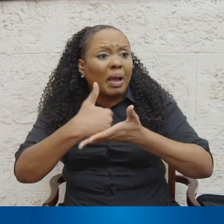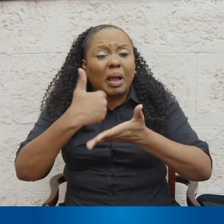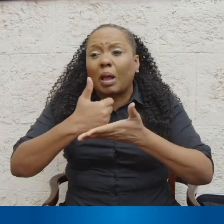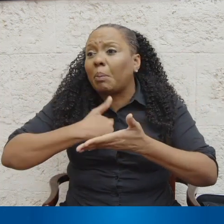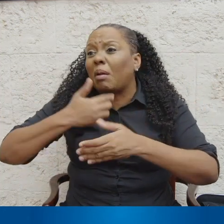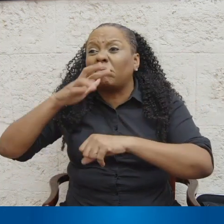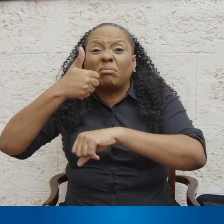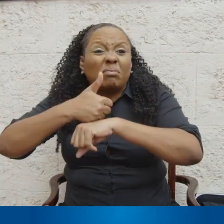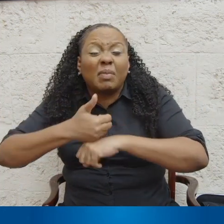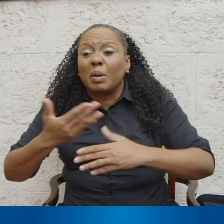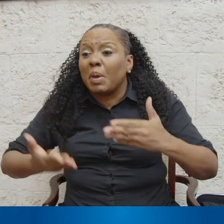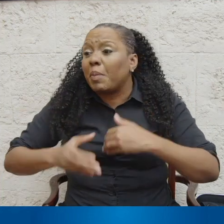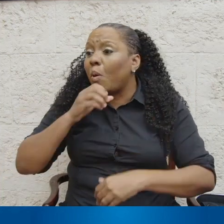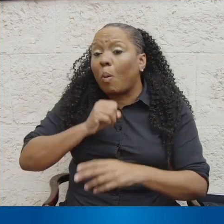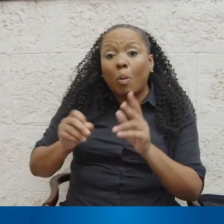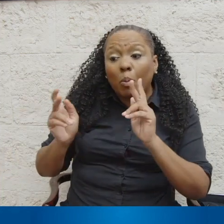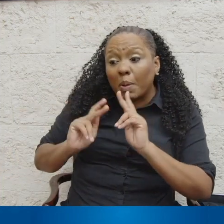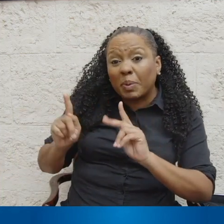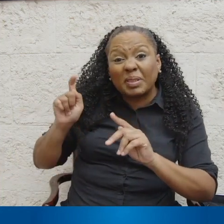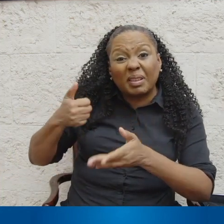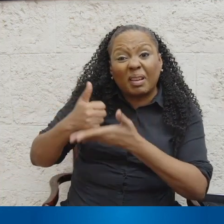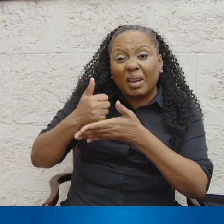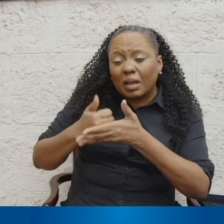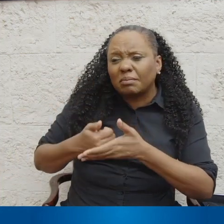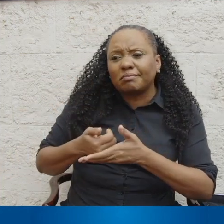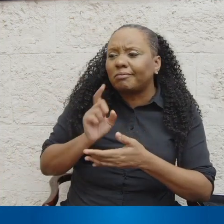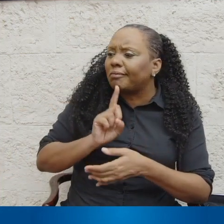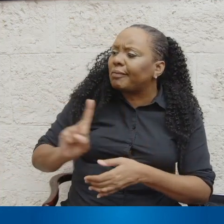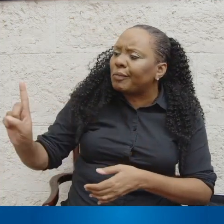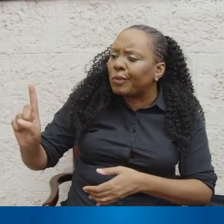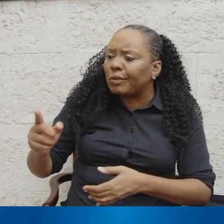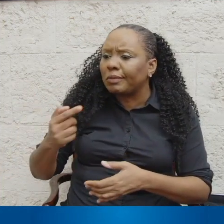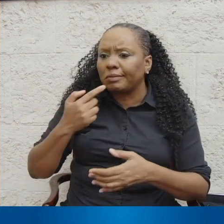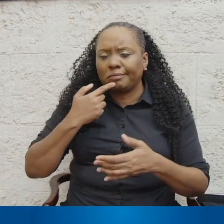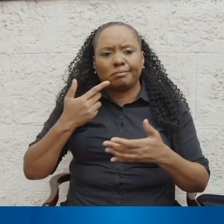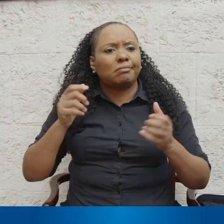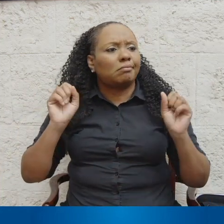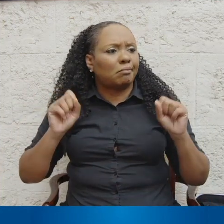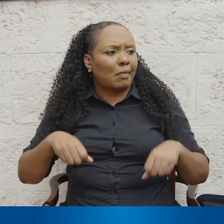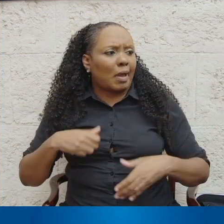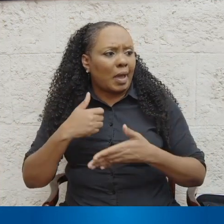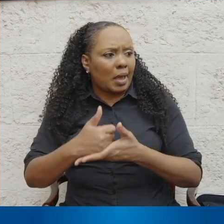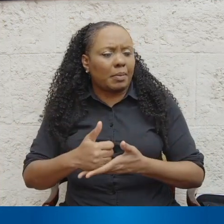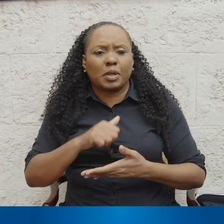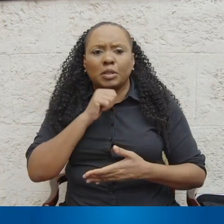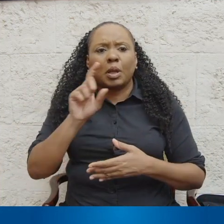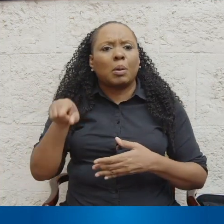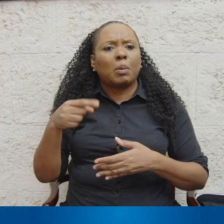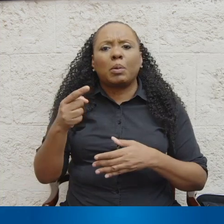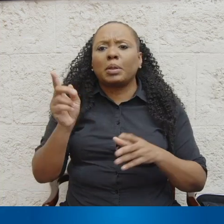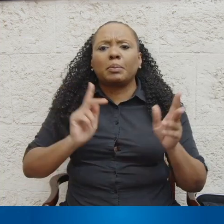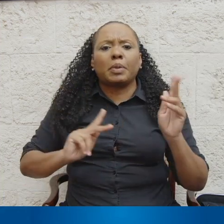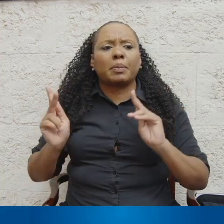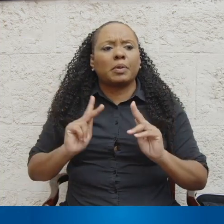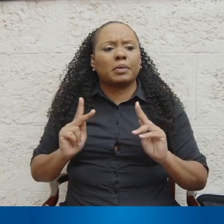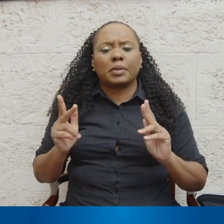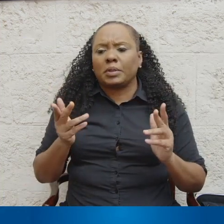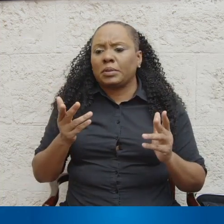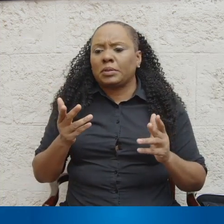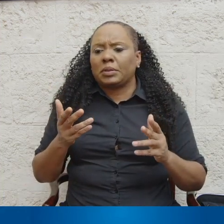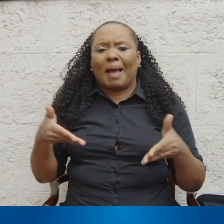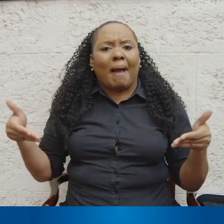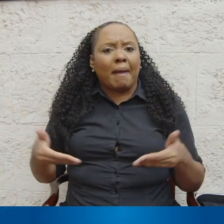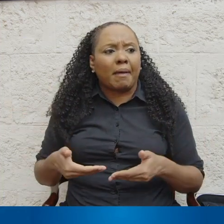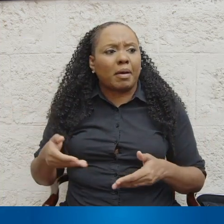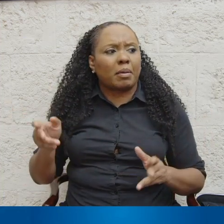people who may be seniors, to help them to be able to make their house more resilient. So it's not only workmen. I don't think that the concept is not only